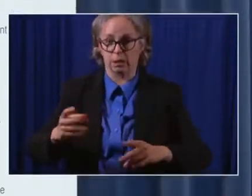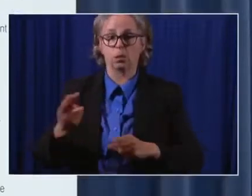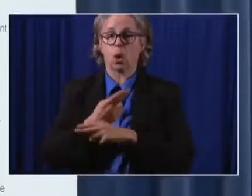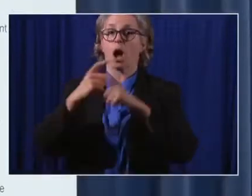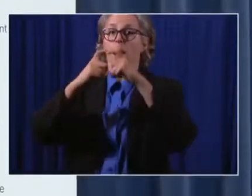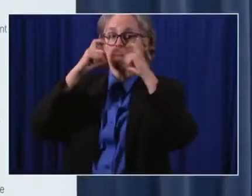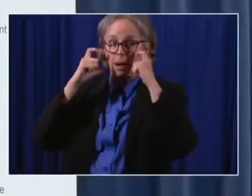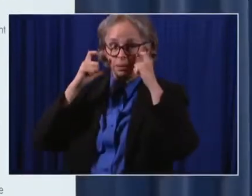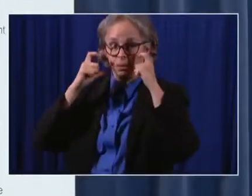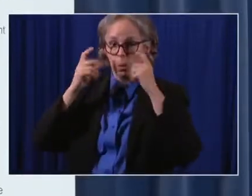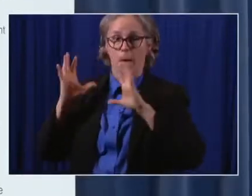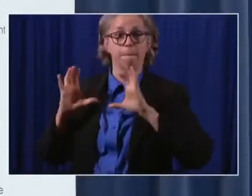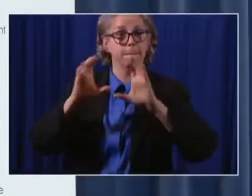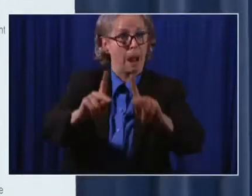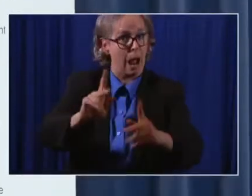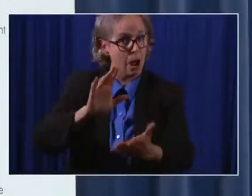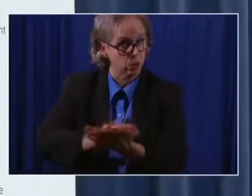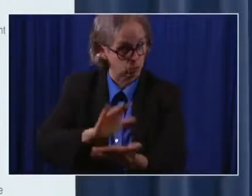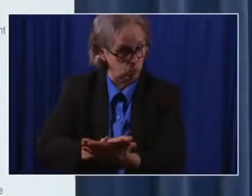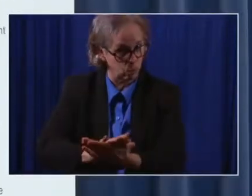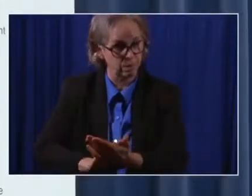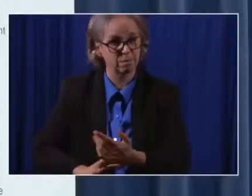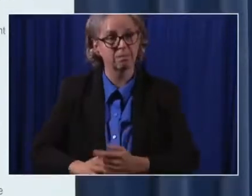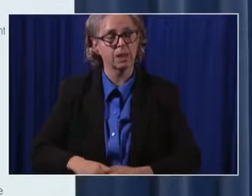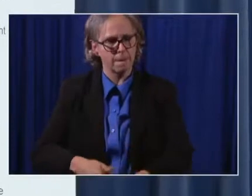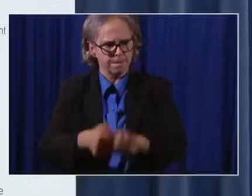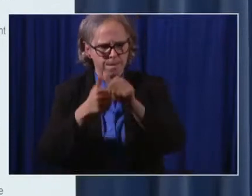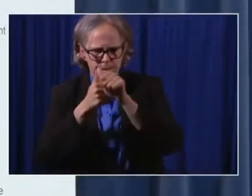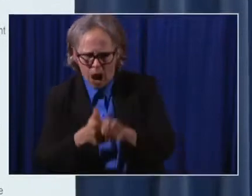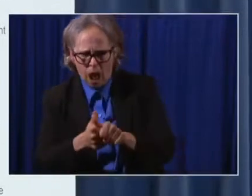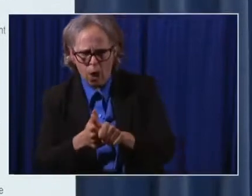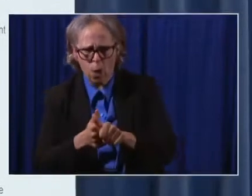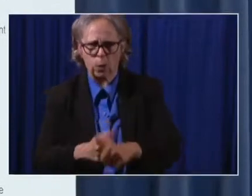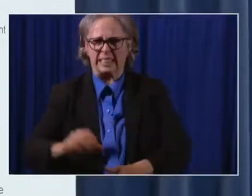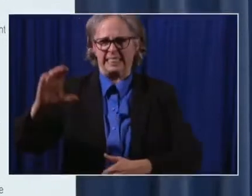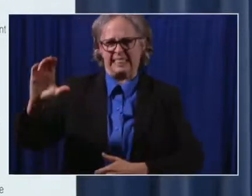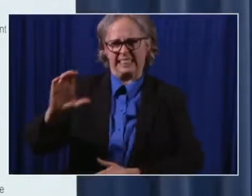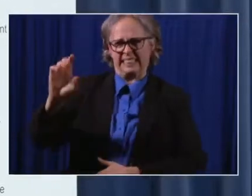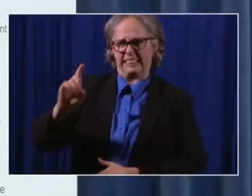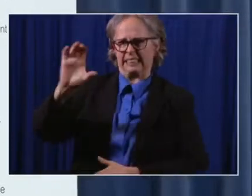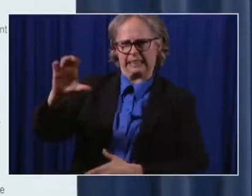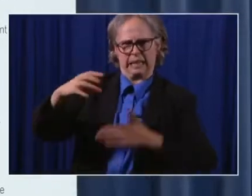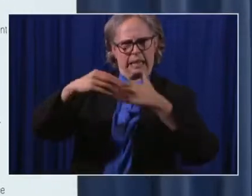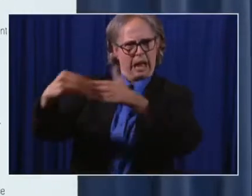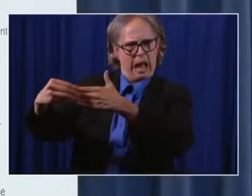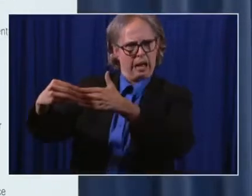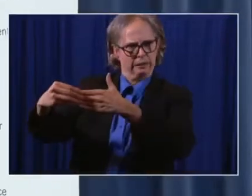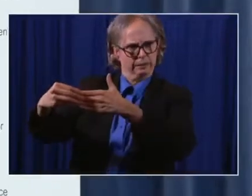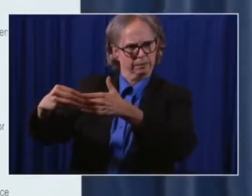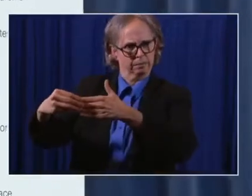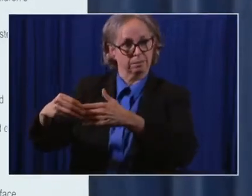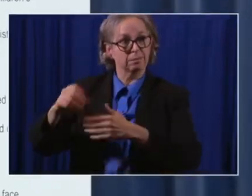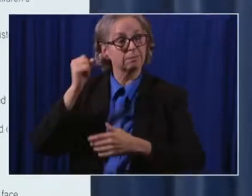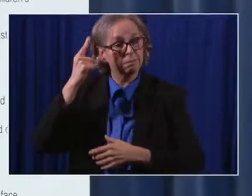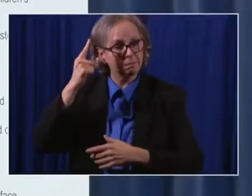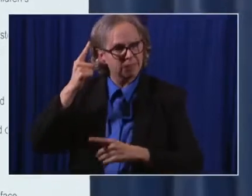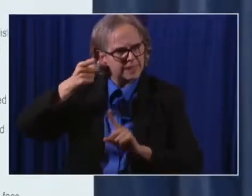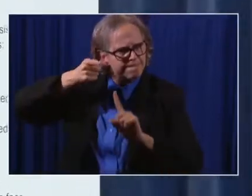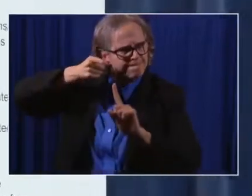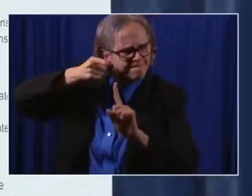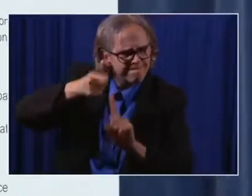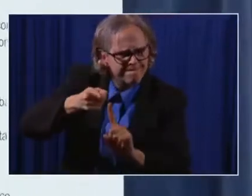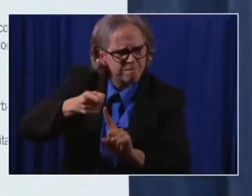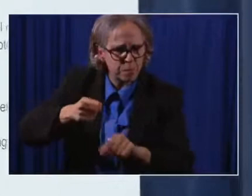school, consistent with American Academy of Pediatrics and CDC guidelines, and specifically children in grades K through 12, with